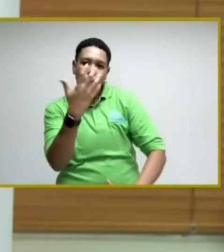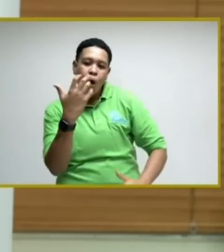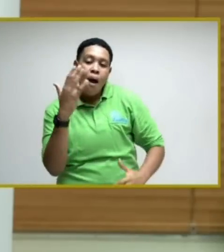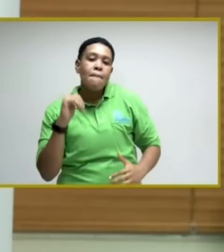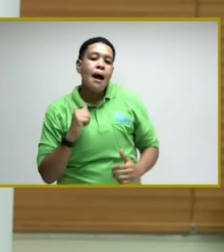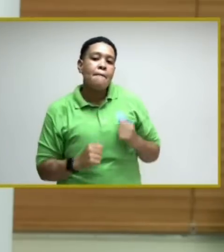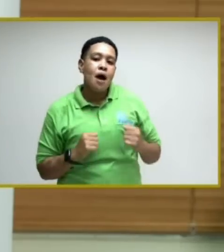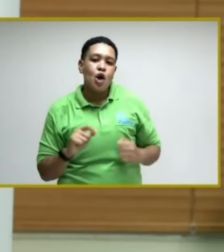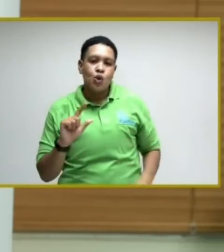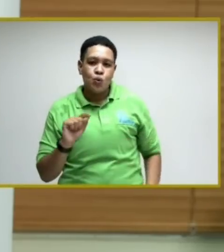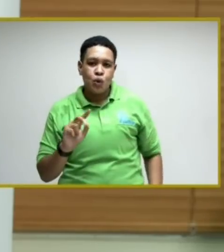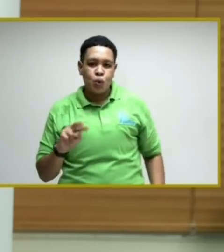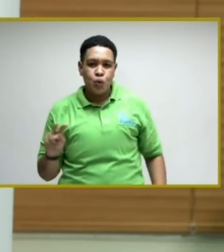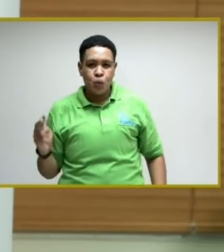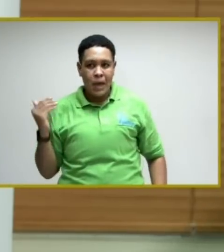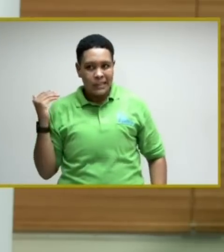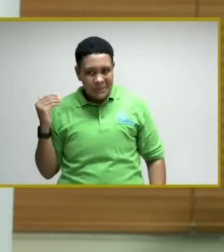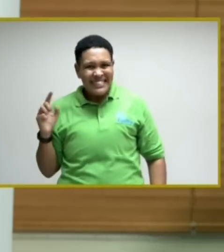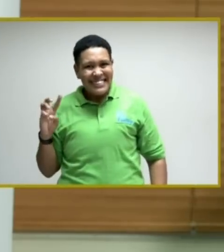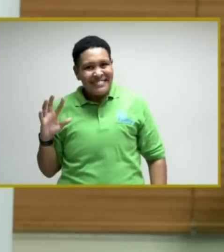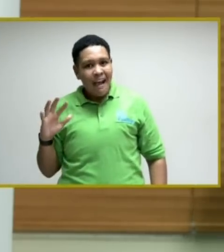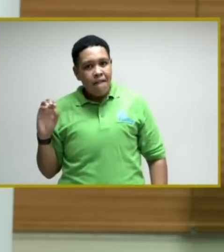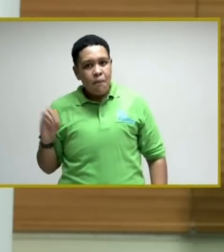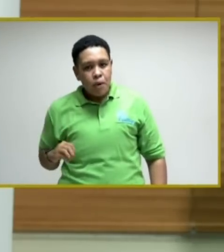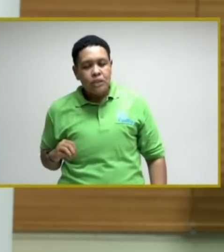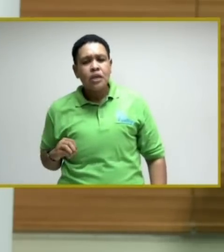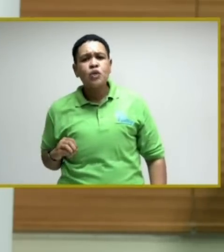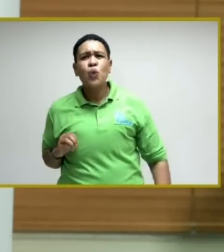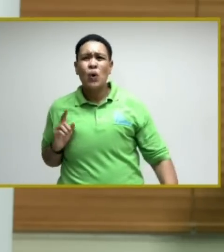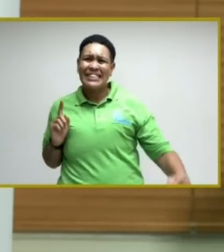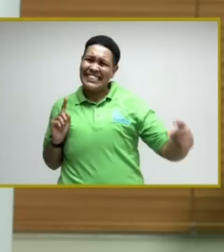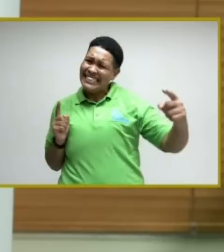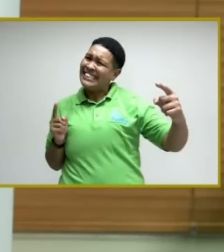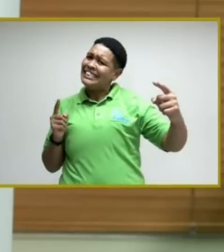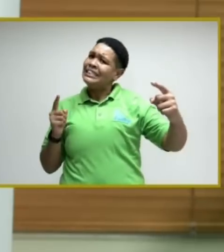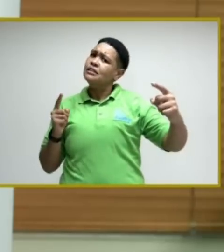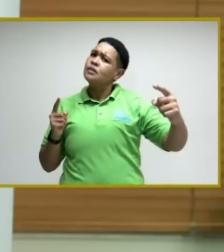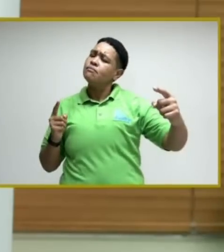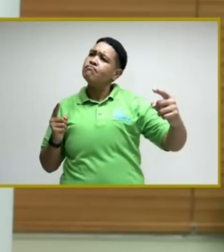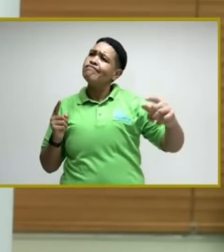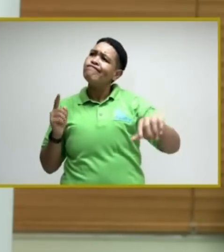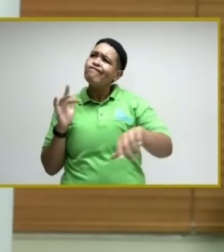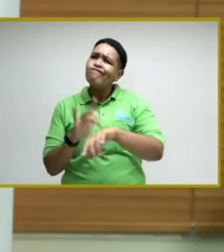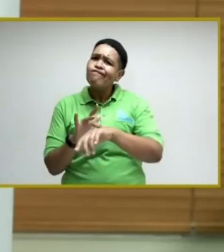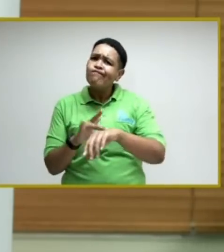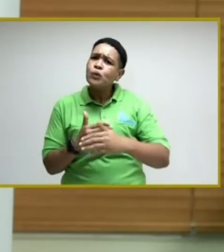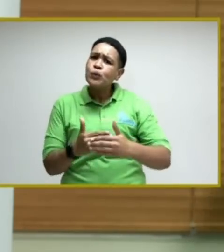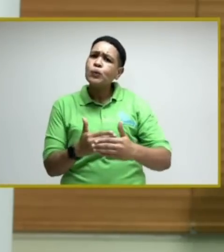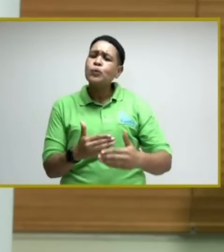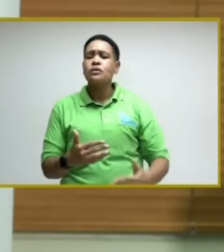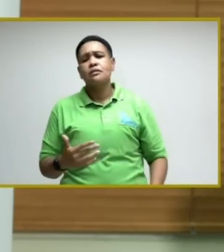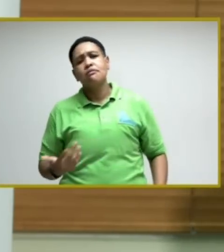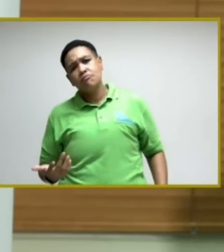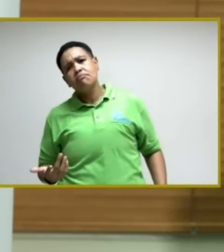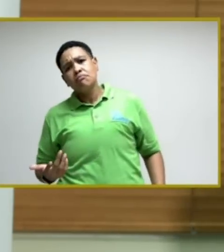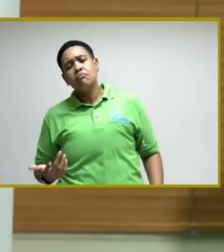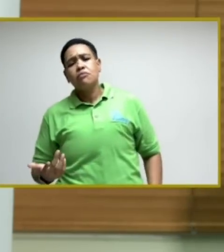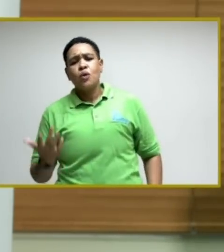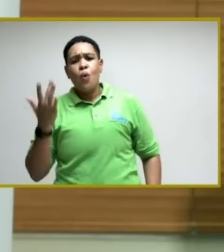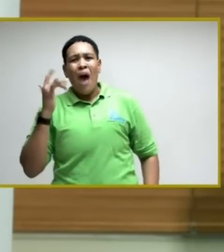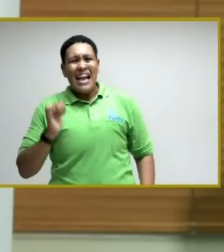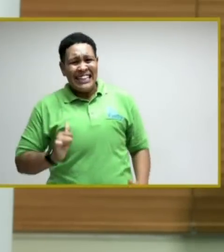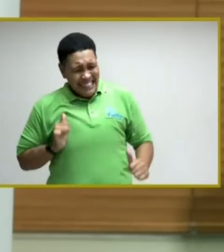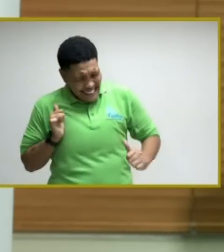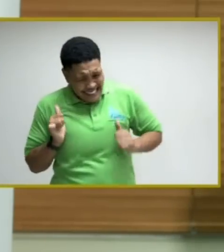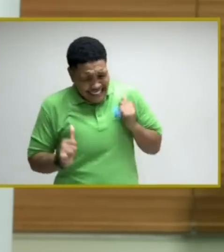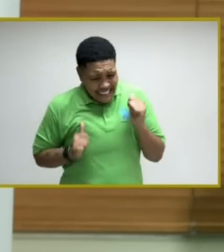March 2022. So we are within reach of that target, and again, it is due to the sterling